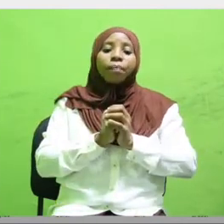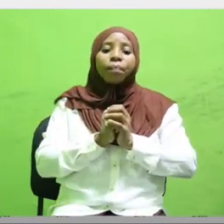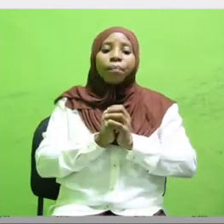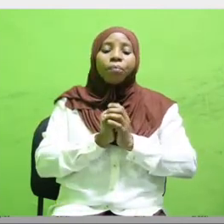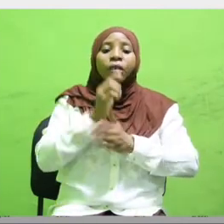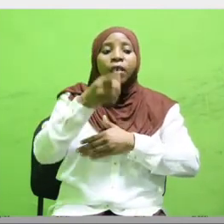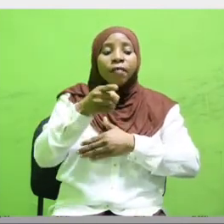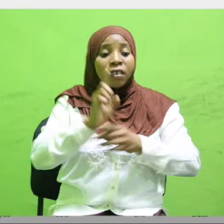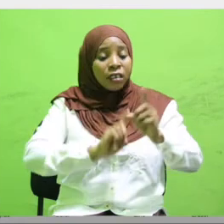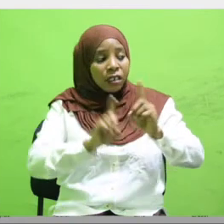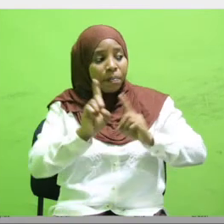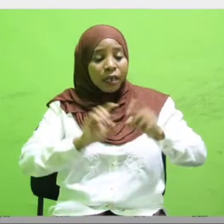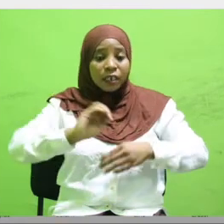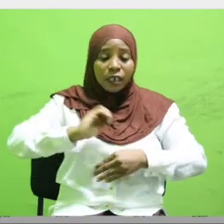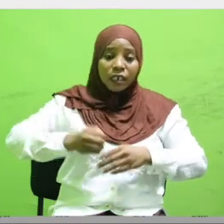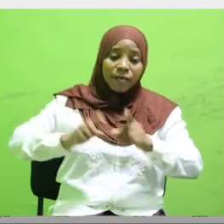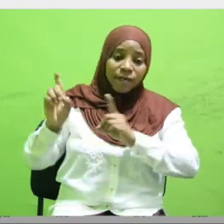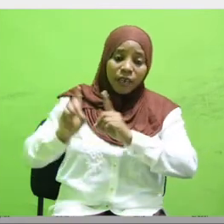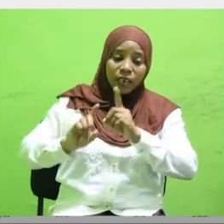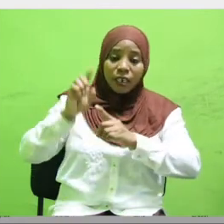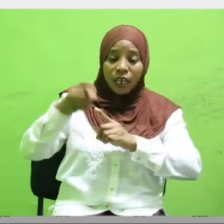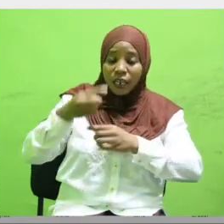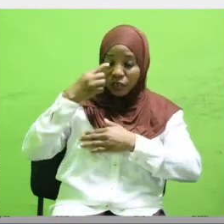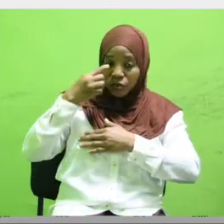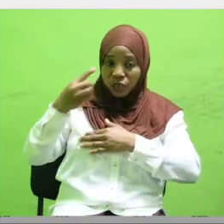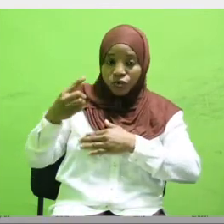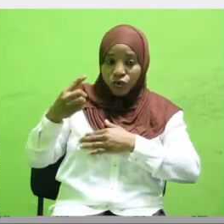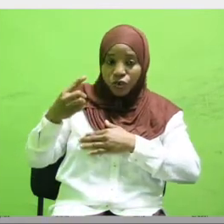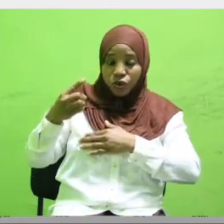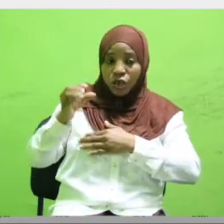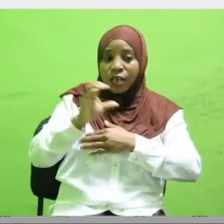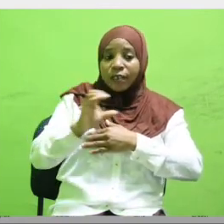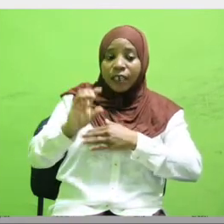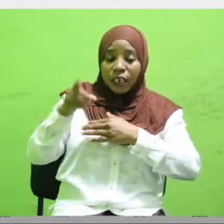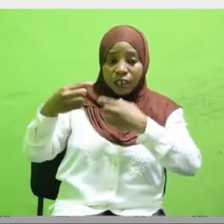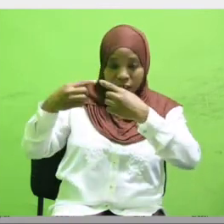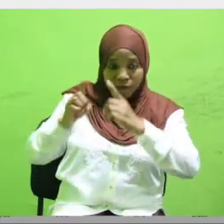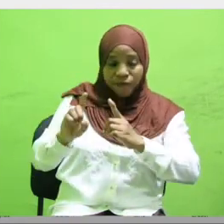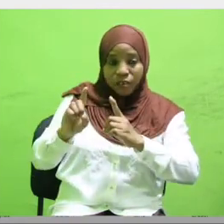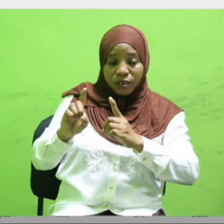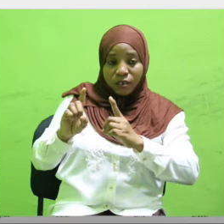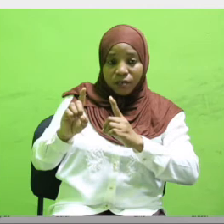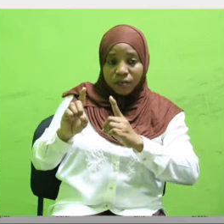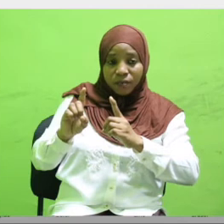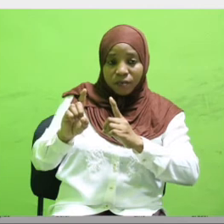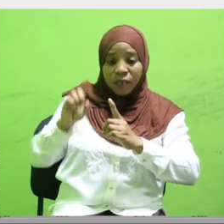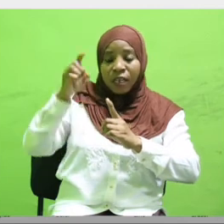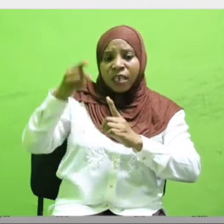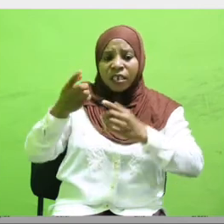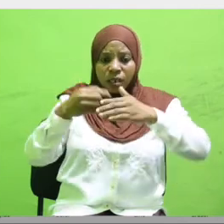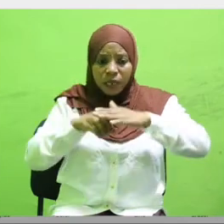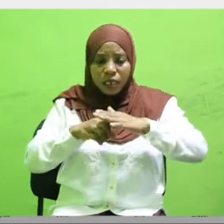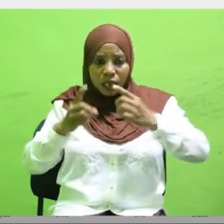instance, they both have cell walls. So we all know that plants